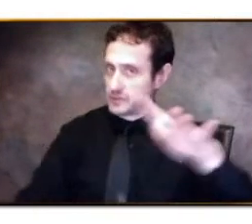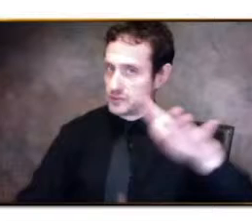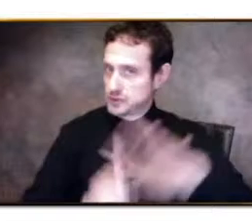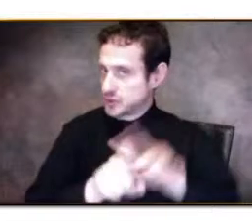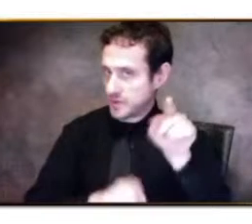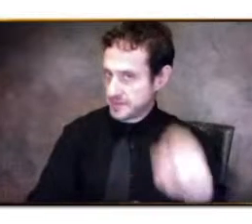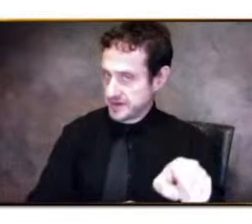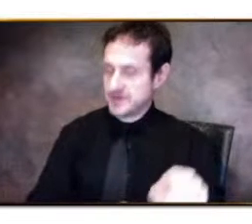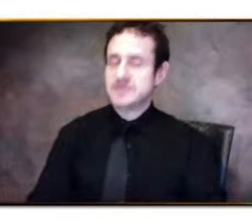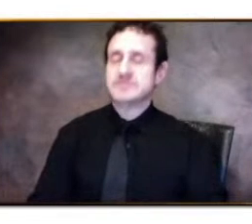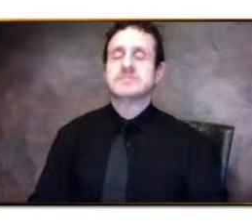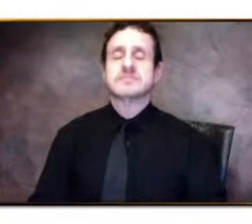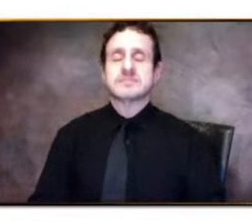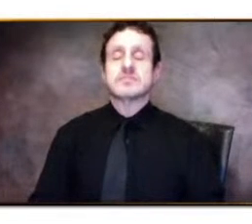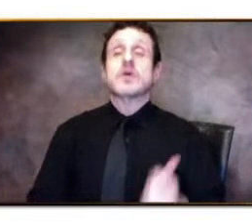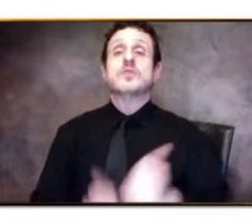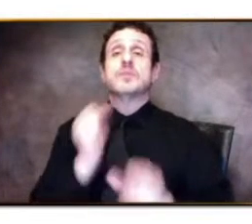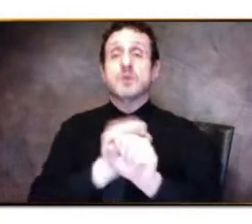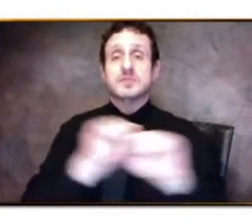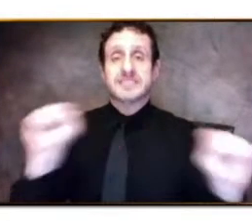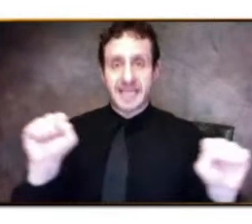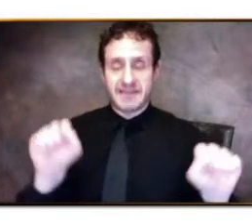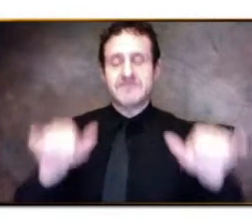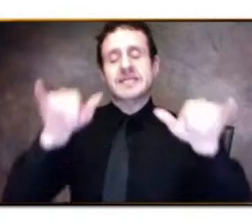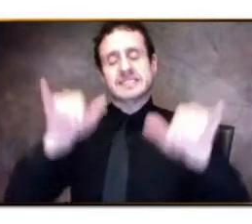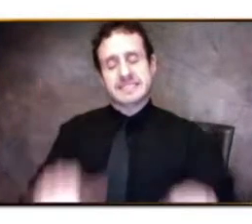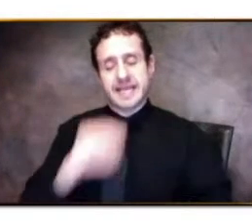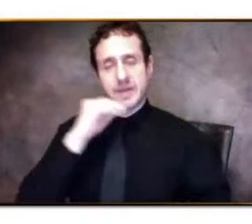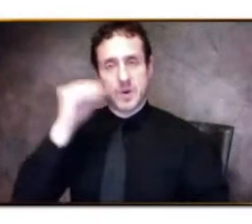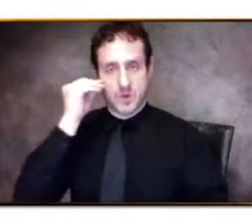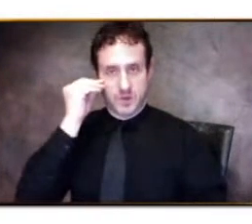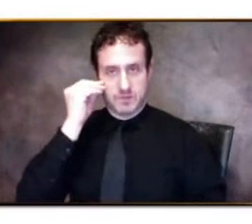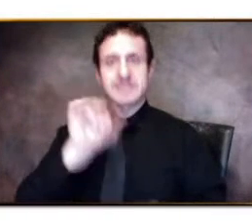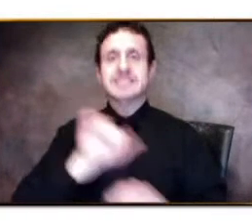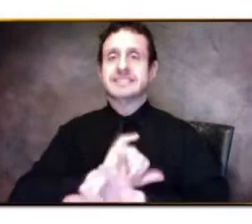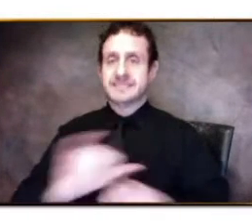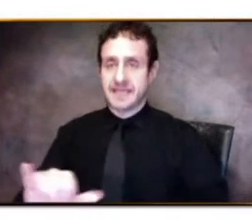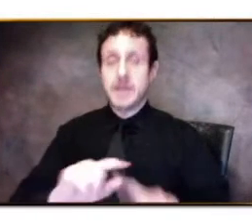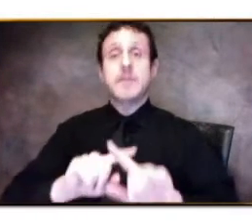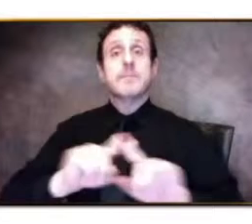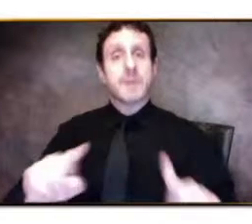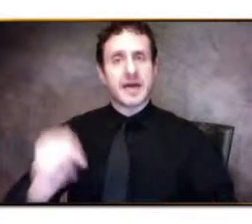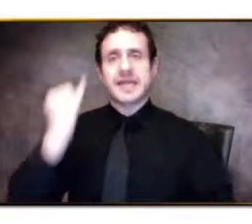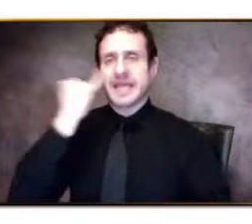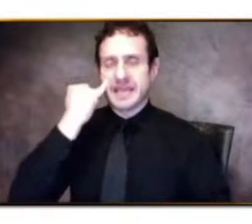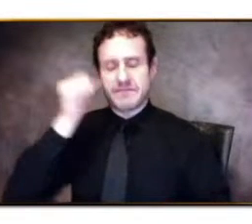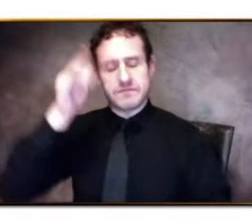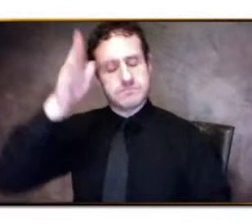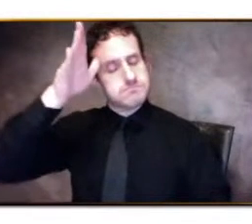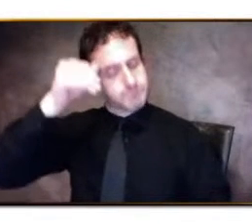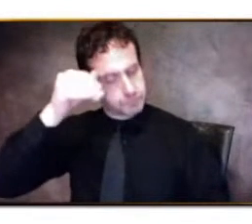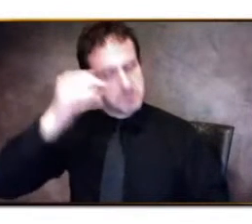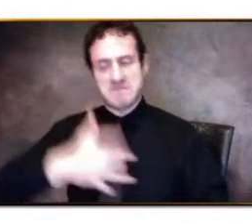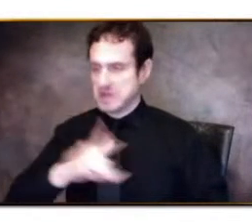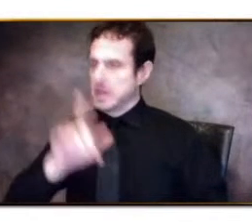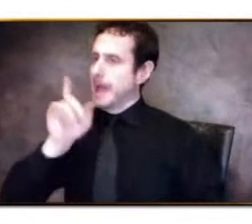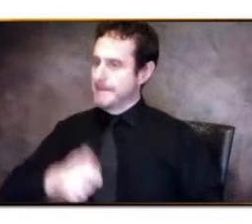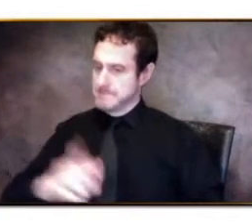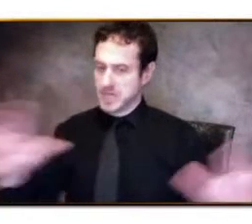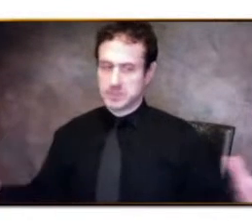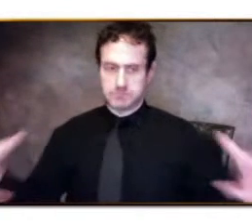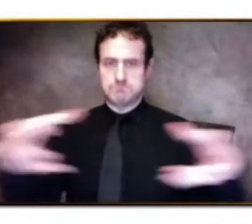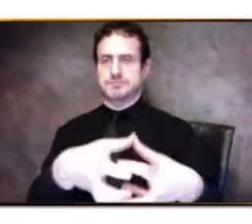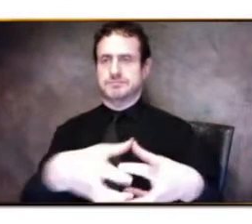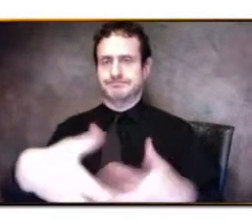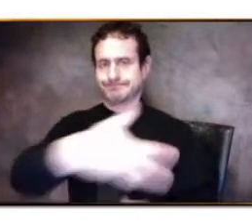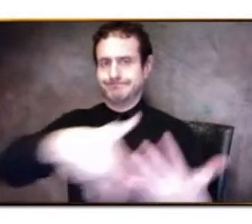one another is stay within our own households. But if you are hell-bent on gathering with others outside your own